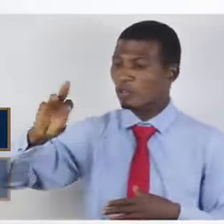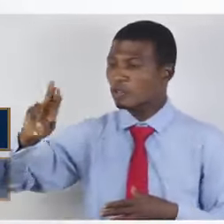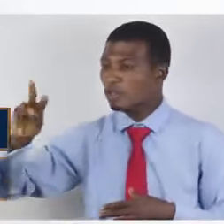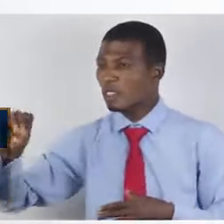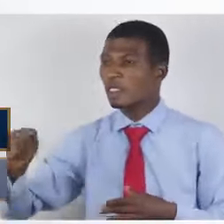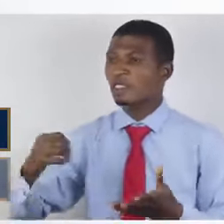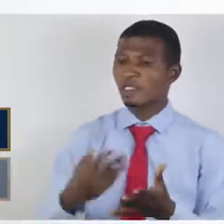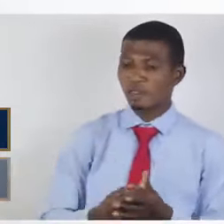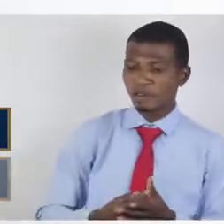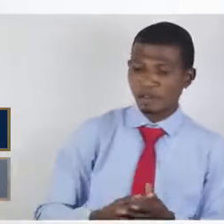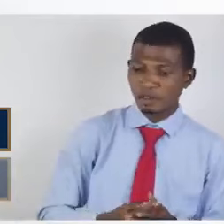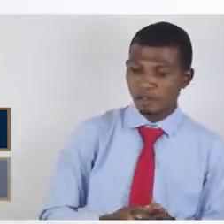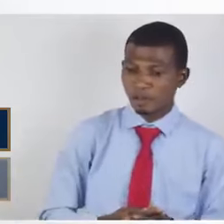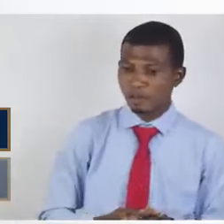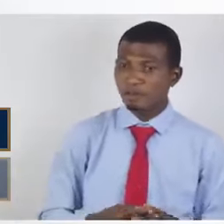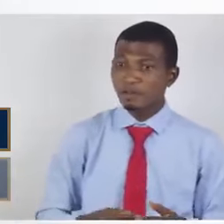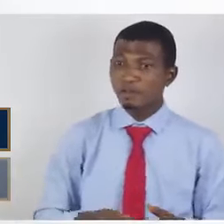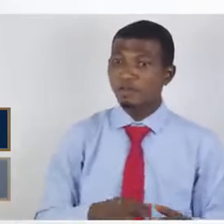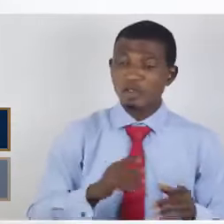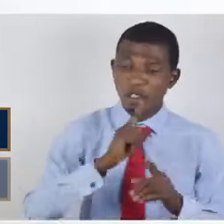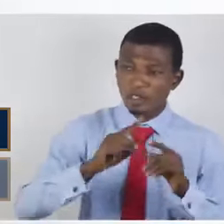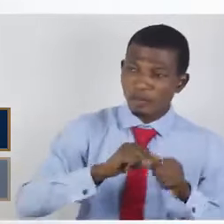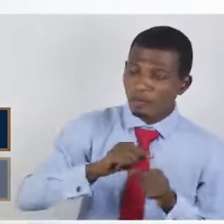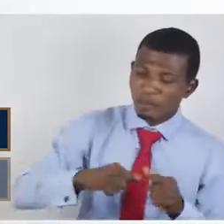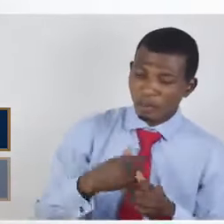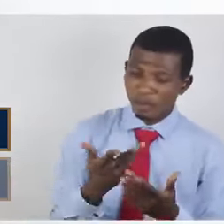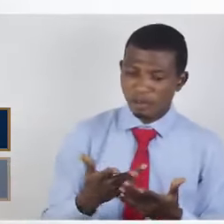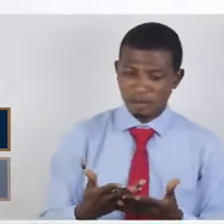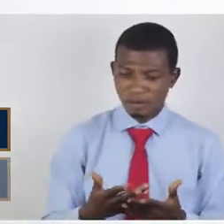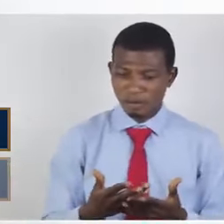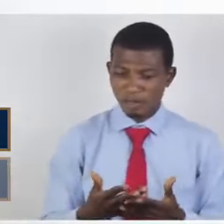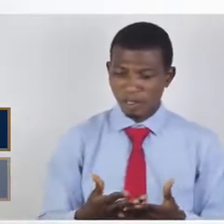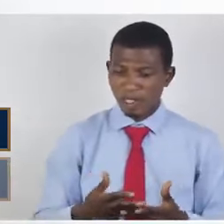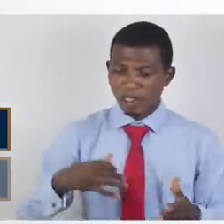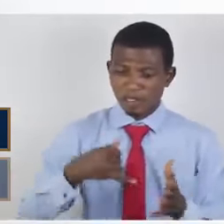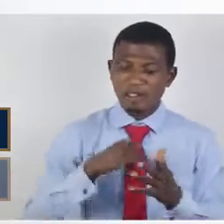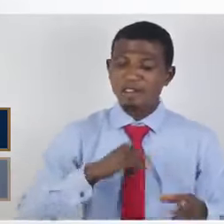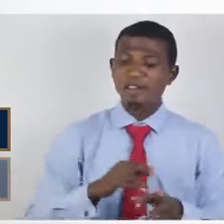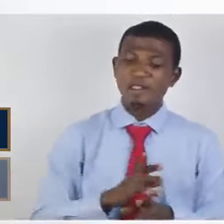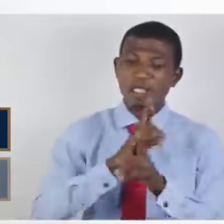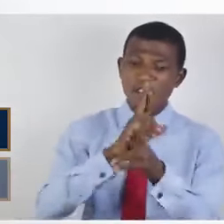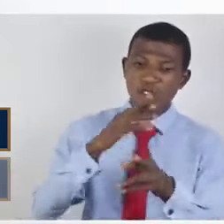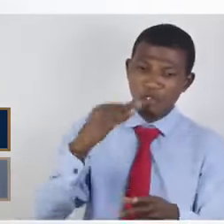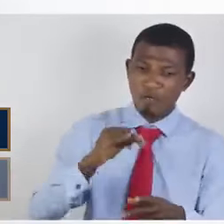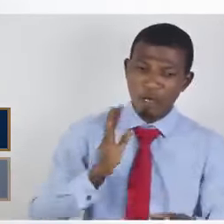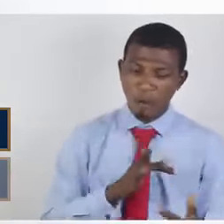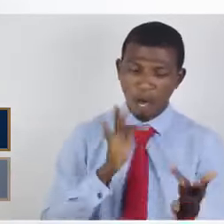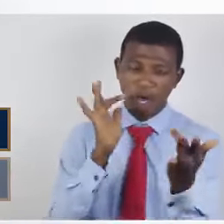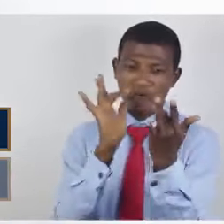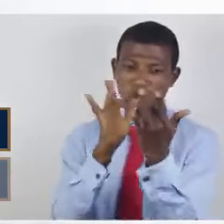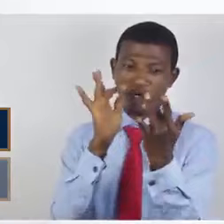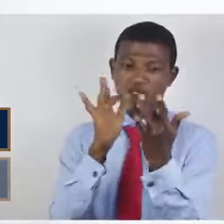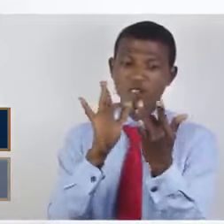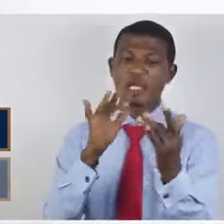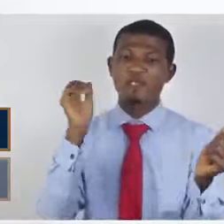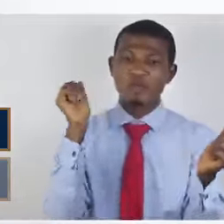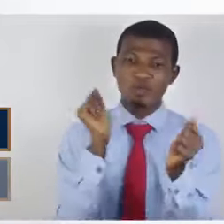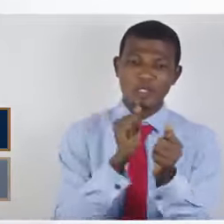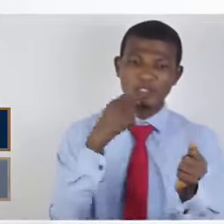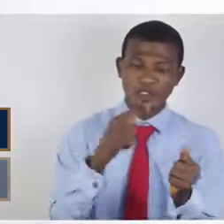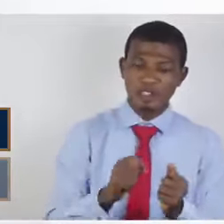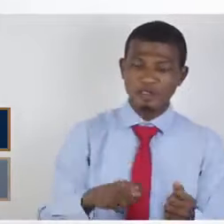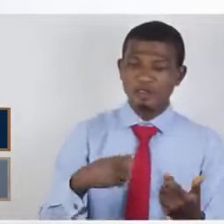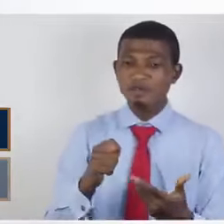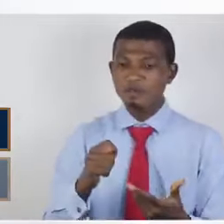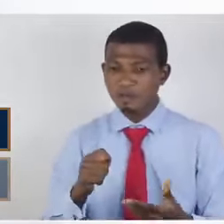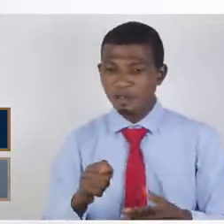we looked at the fact that great breakthrough came as a result of our contact